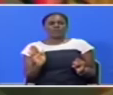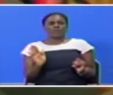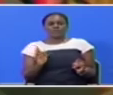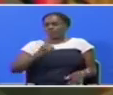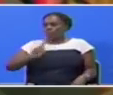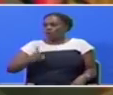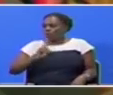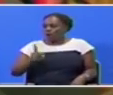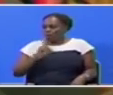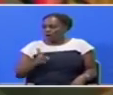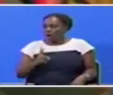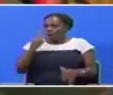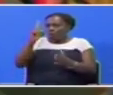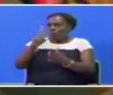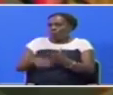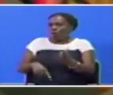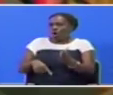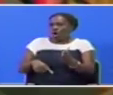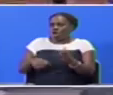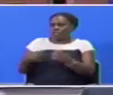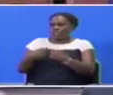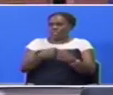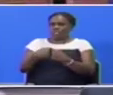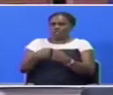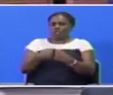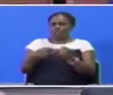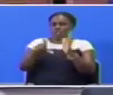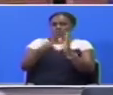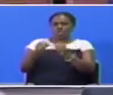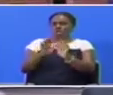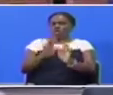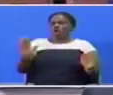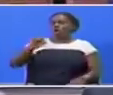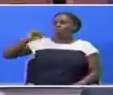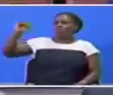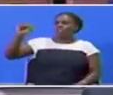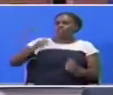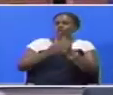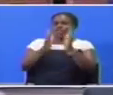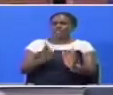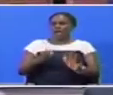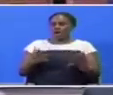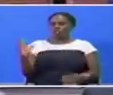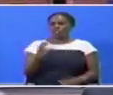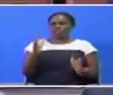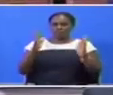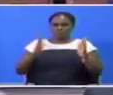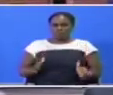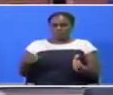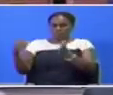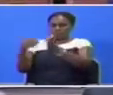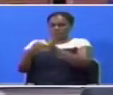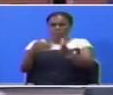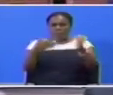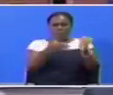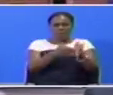to what to mount legal challenges over. No political leader or any citizen can be denied,